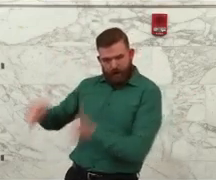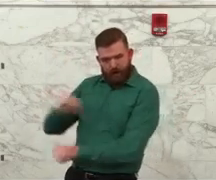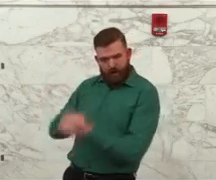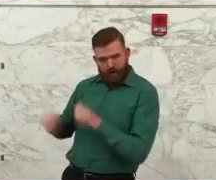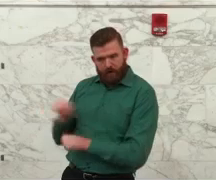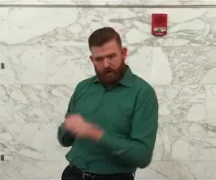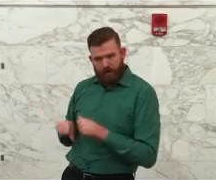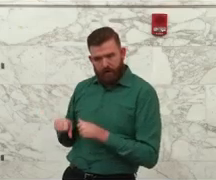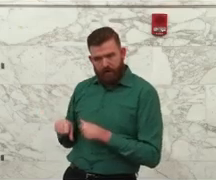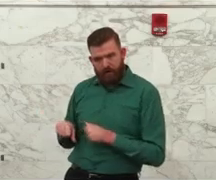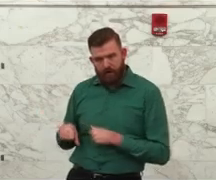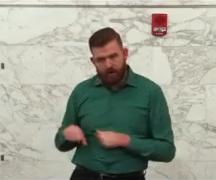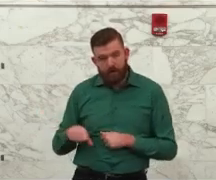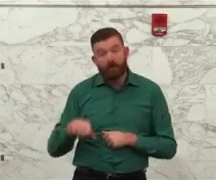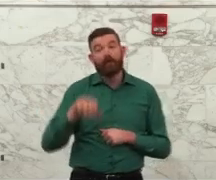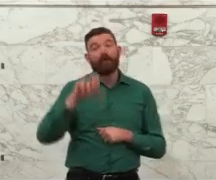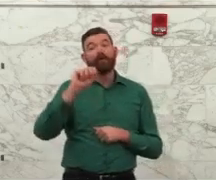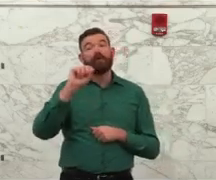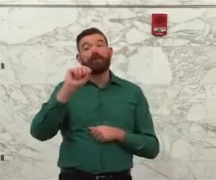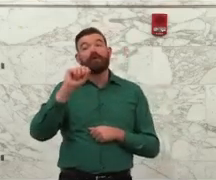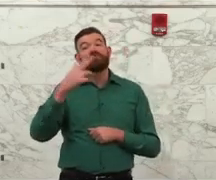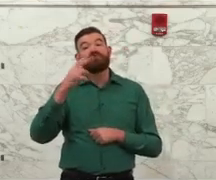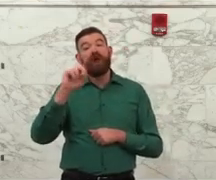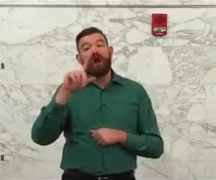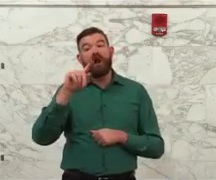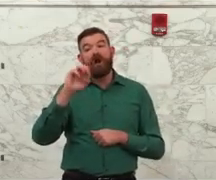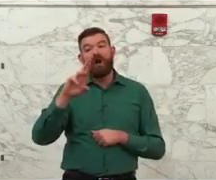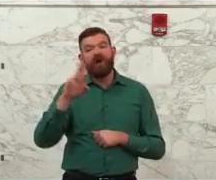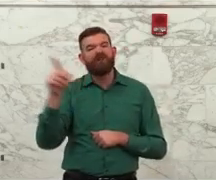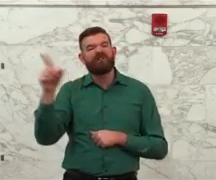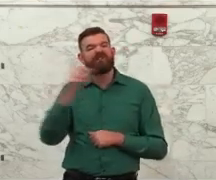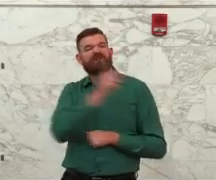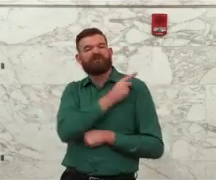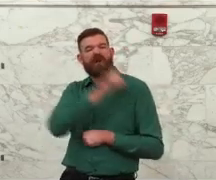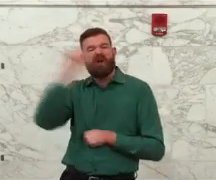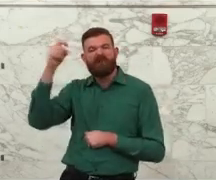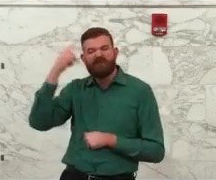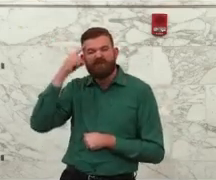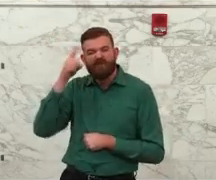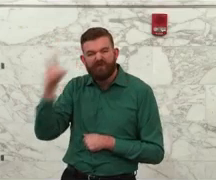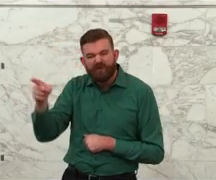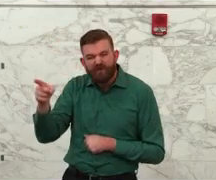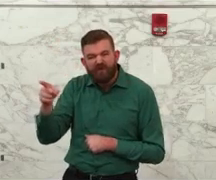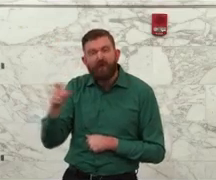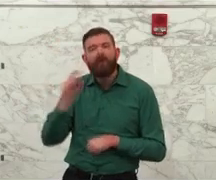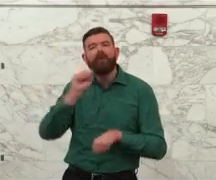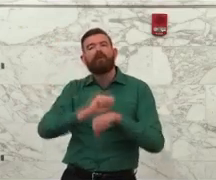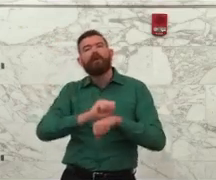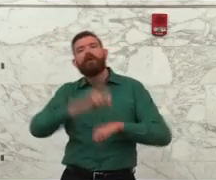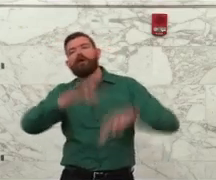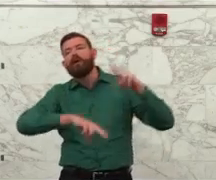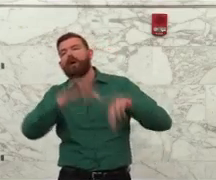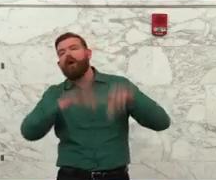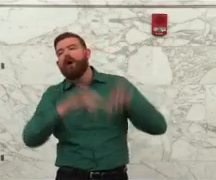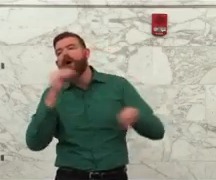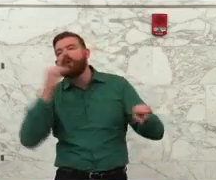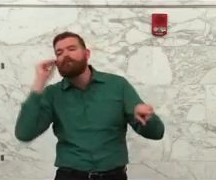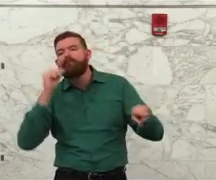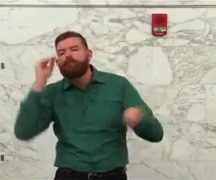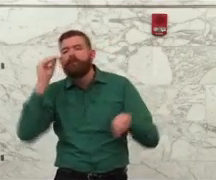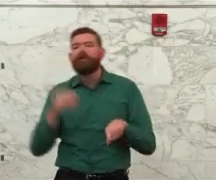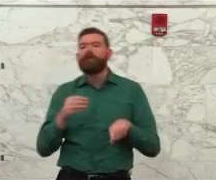Oliver. And work at construction sites may continue, as can manufacturing, trucking, and